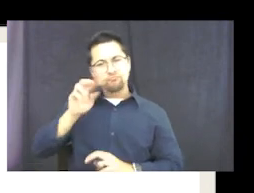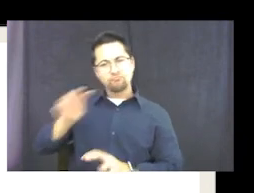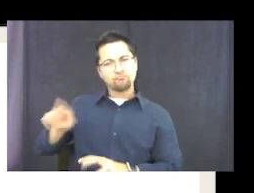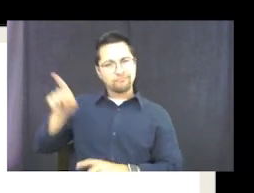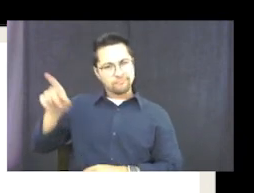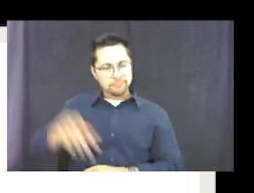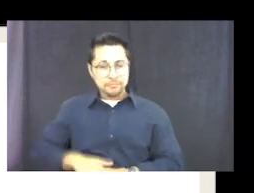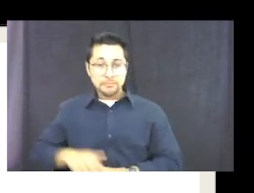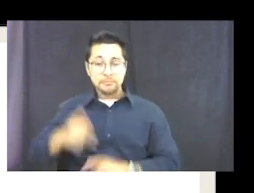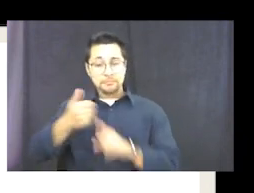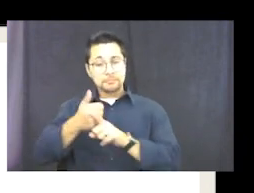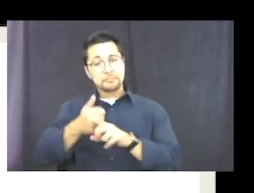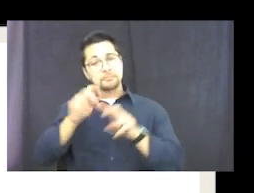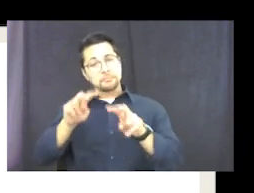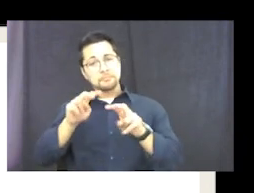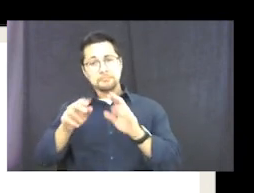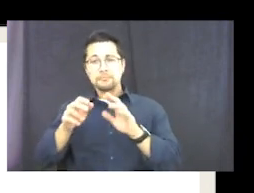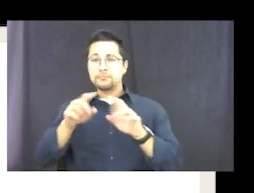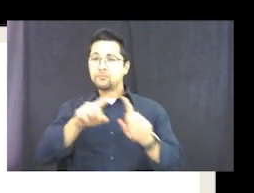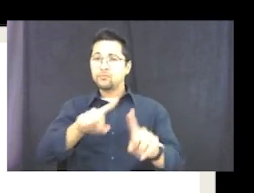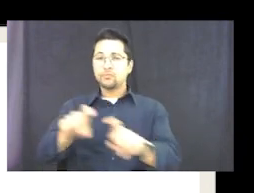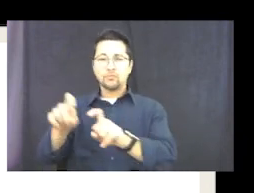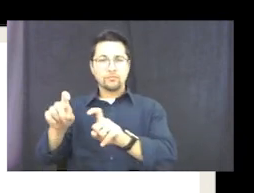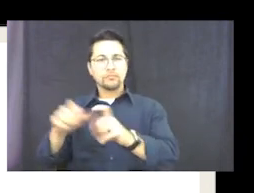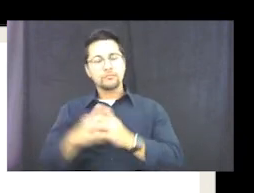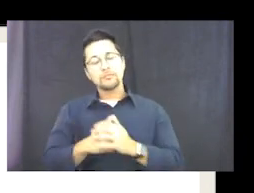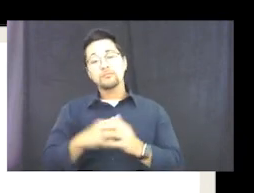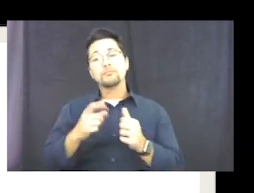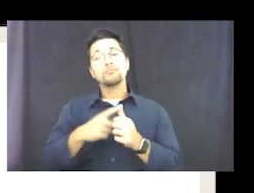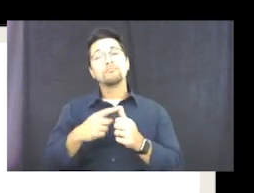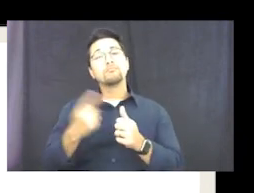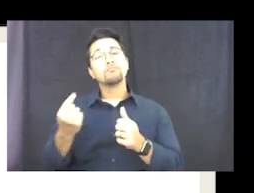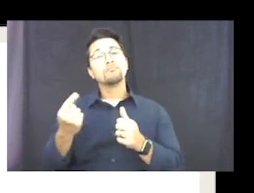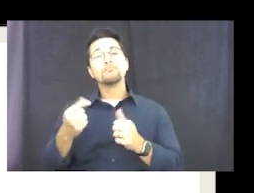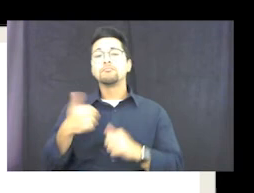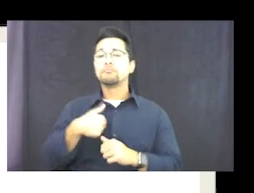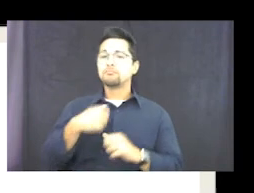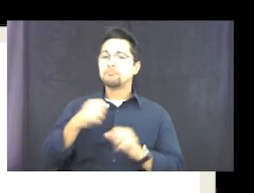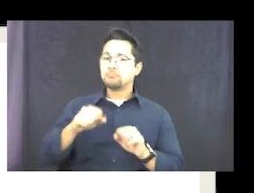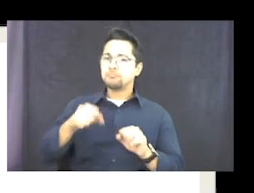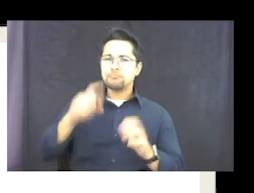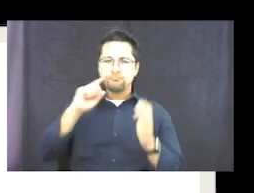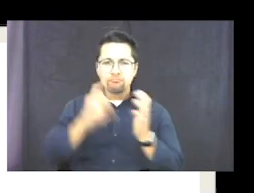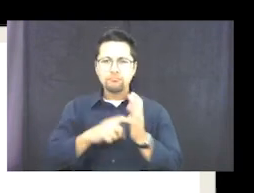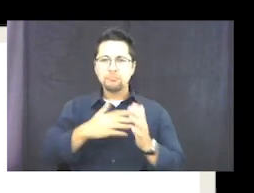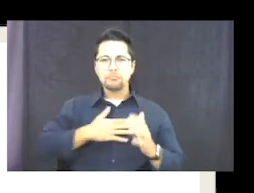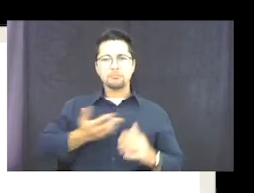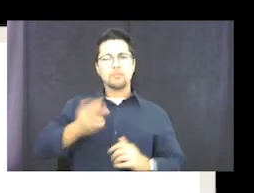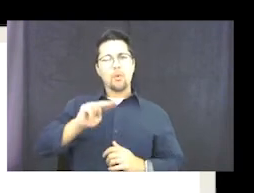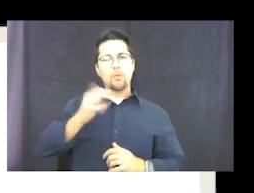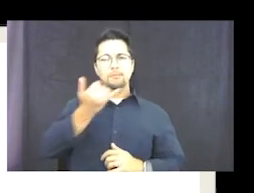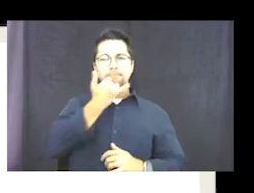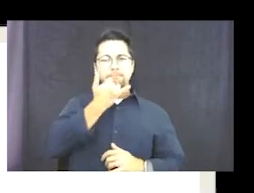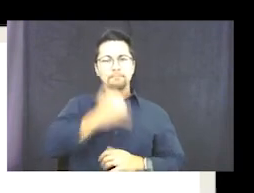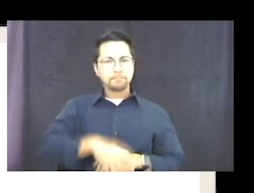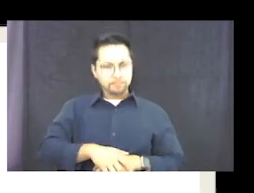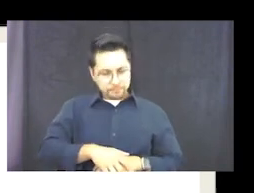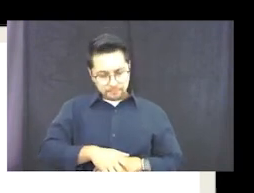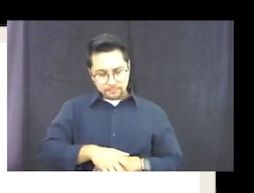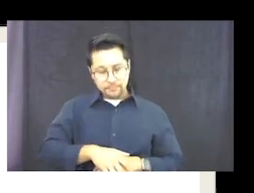quick. The self-monitoring skills survey. Number 1 is, I am able to recognize my mistakes. You